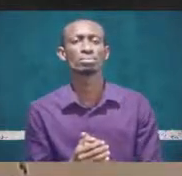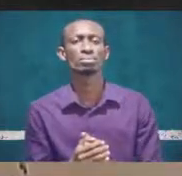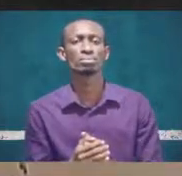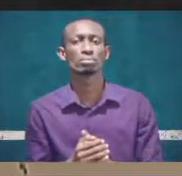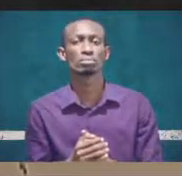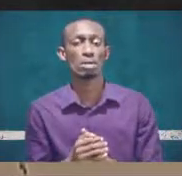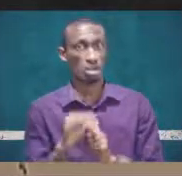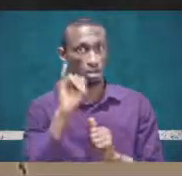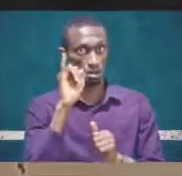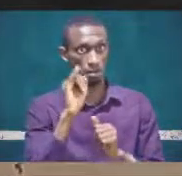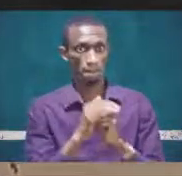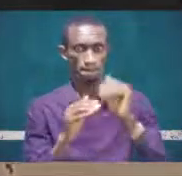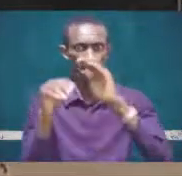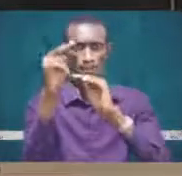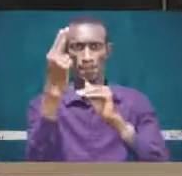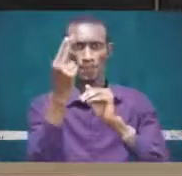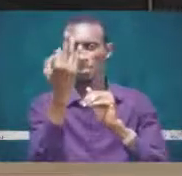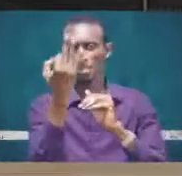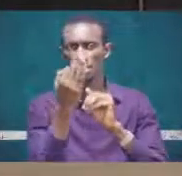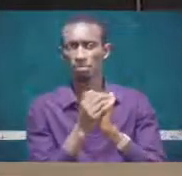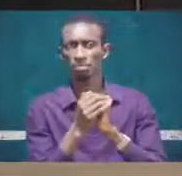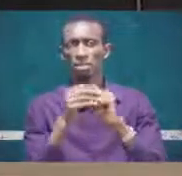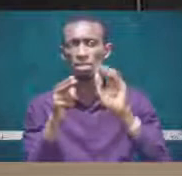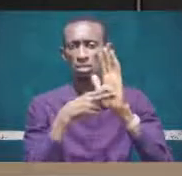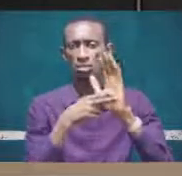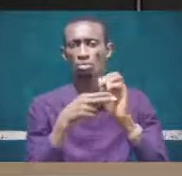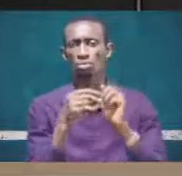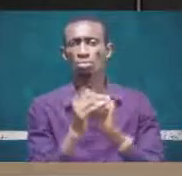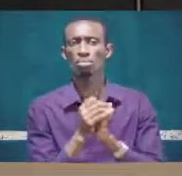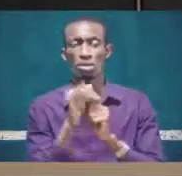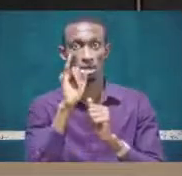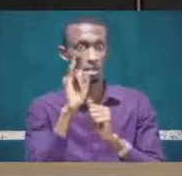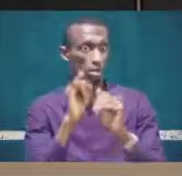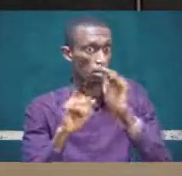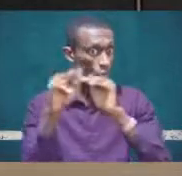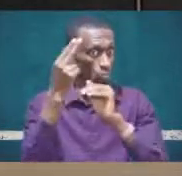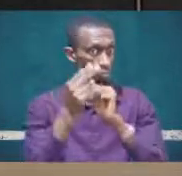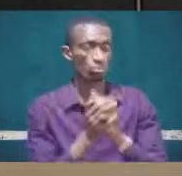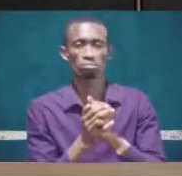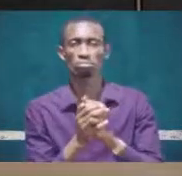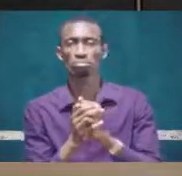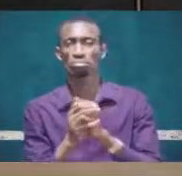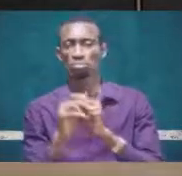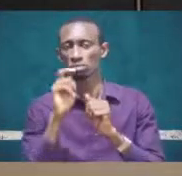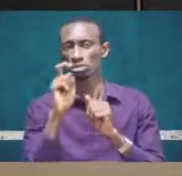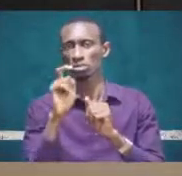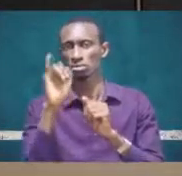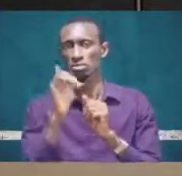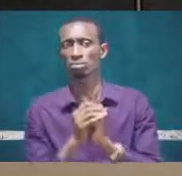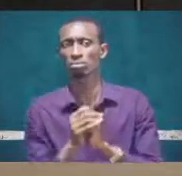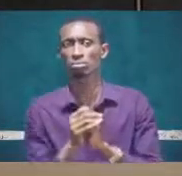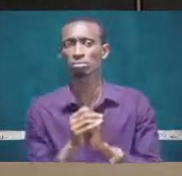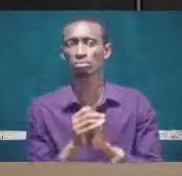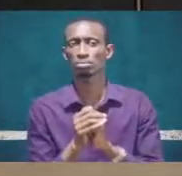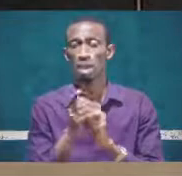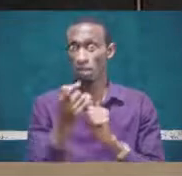So I power 3 is equal to I squared times I. As I squared is minus 1, I